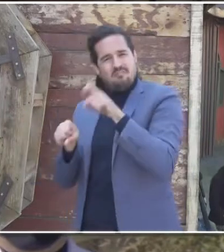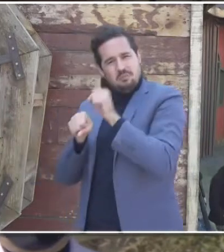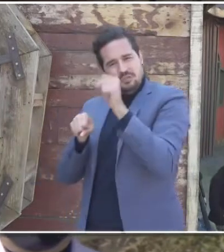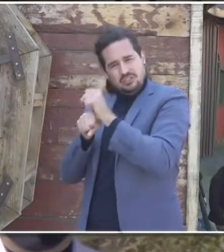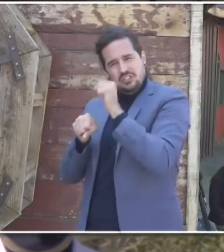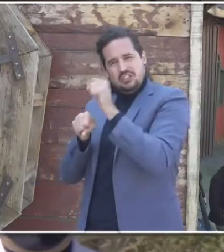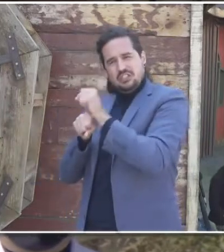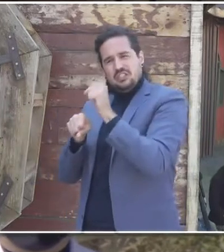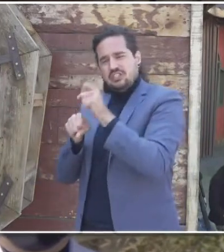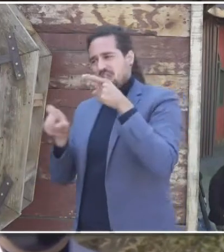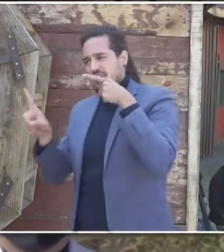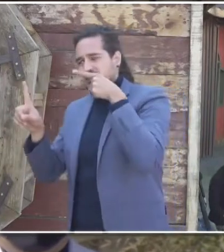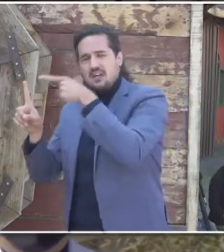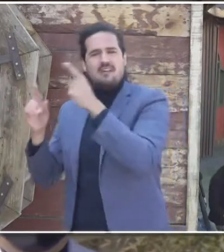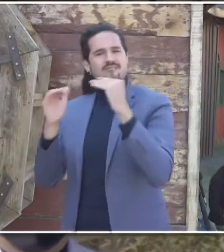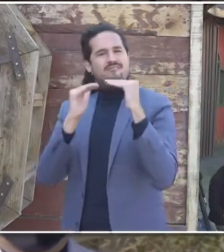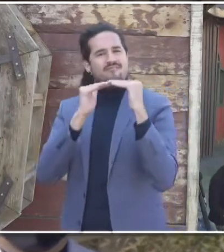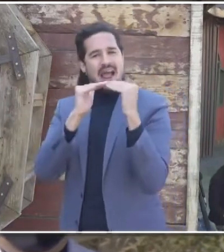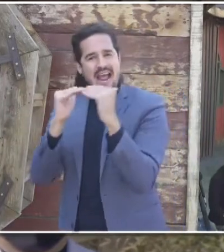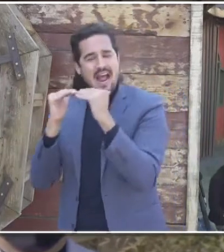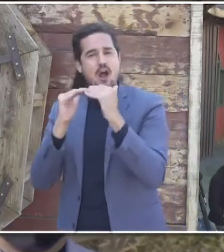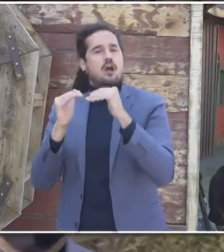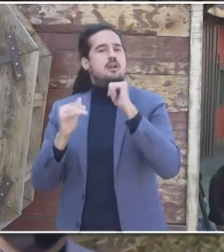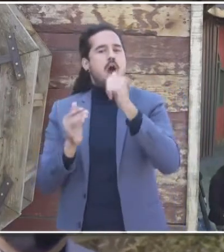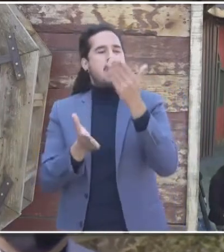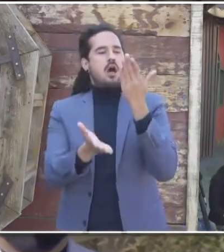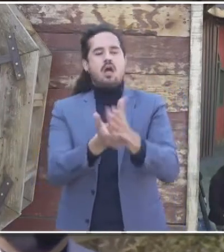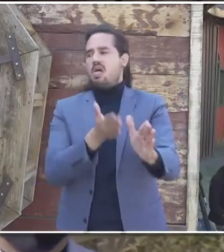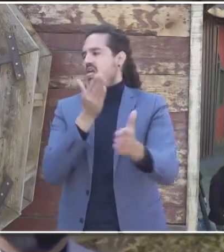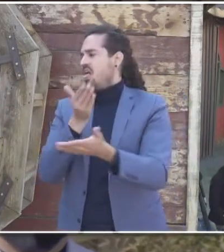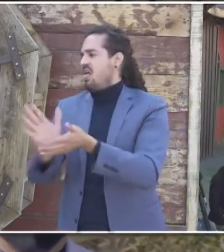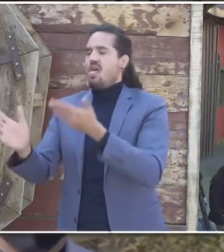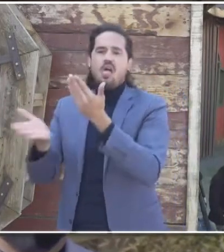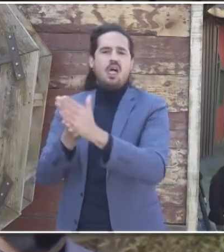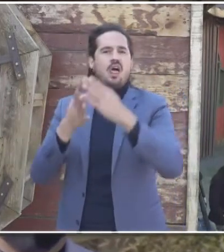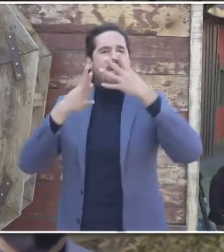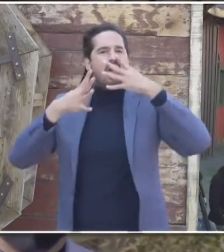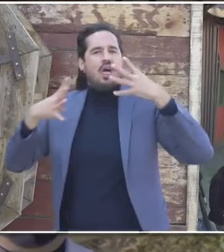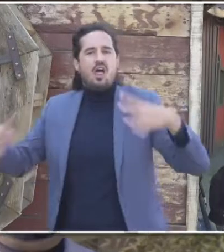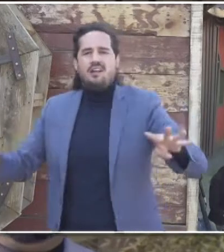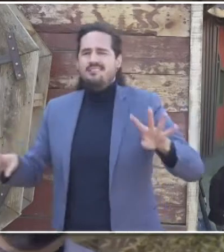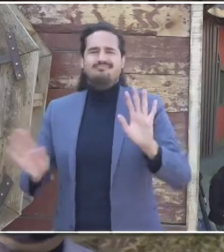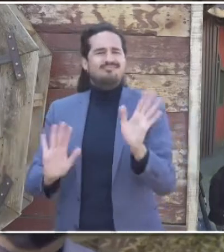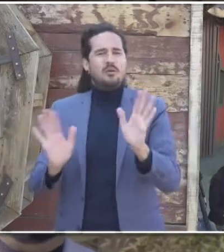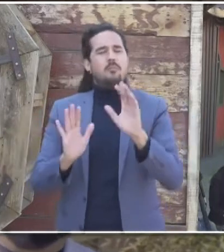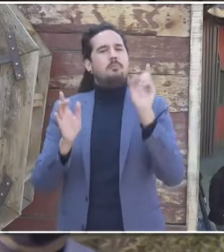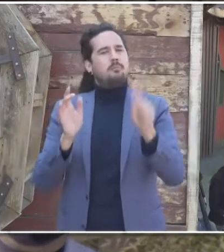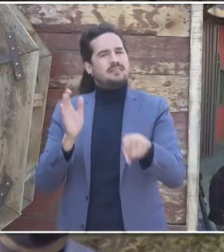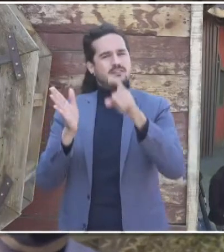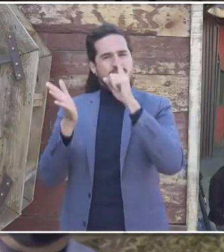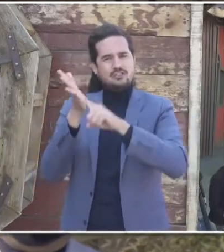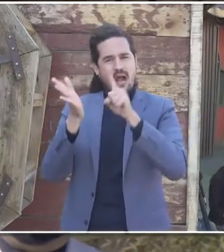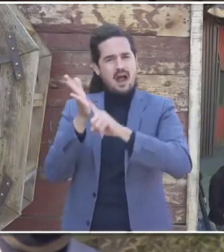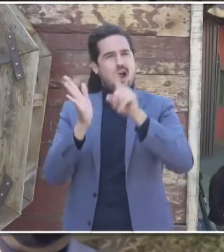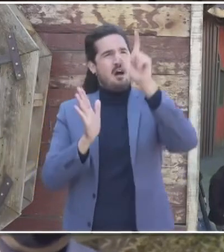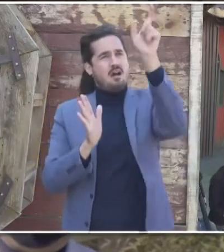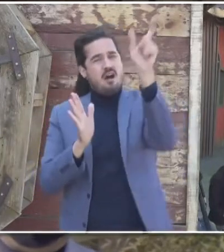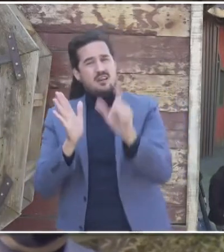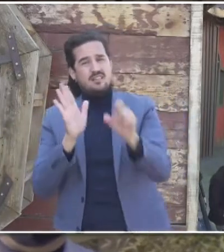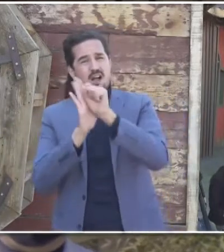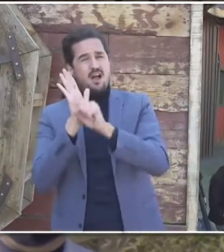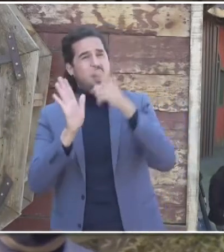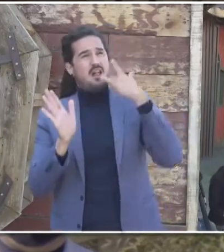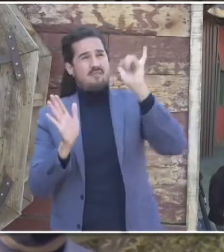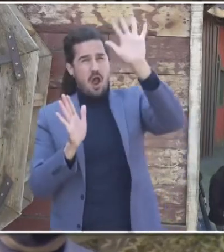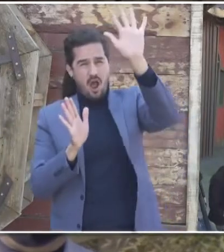a resolve to make sure every part of the state is included. And to be here today is indeed an honor, particularly with